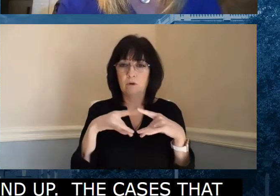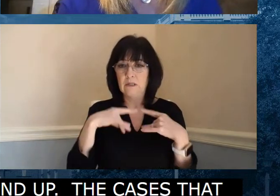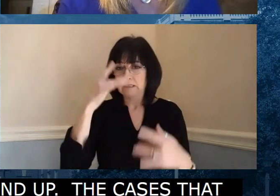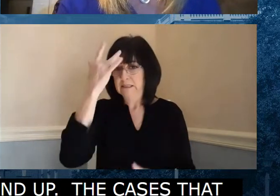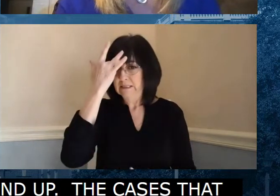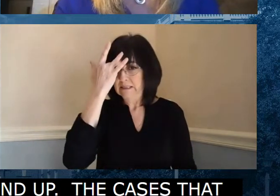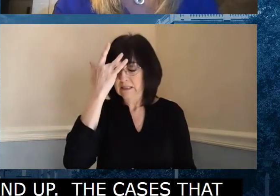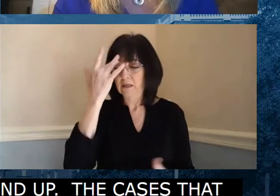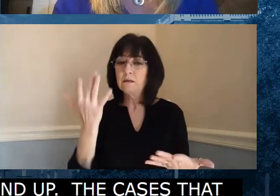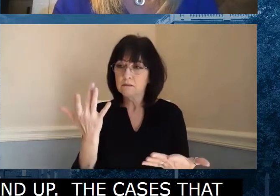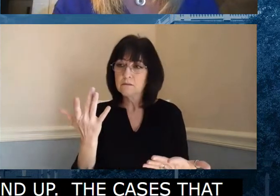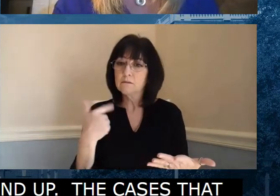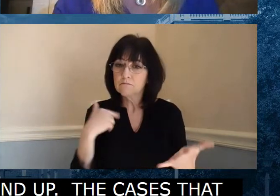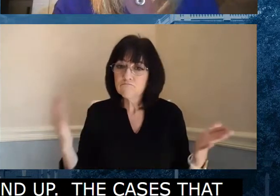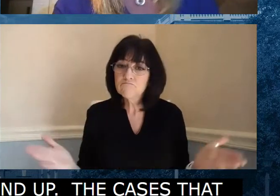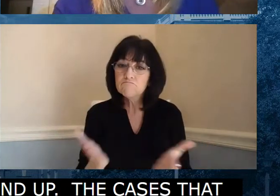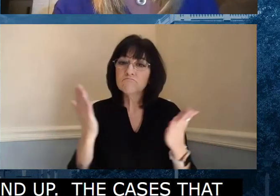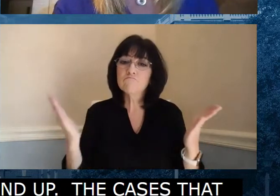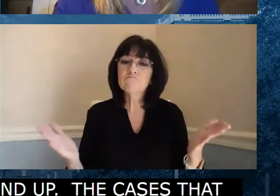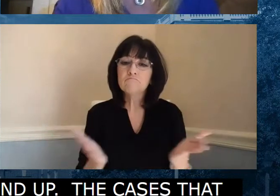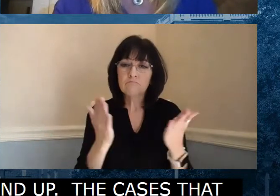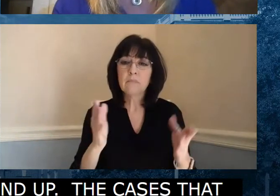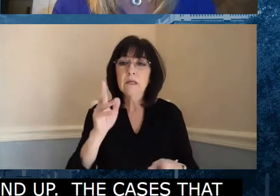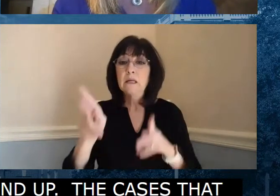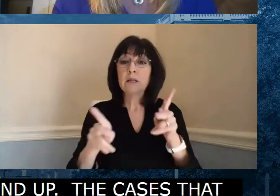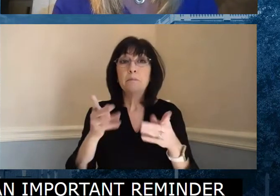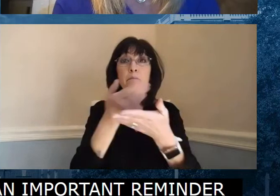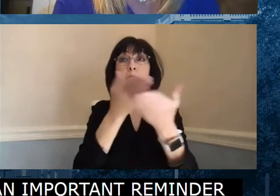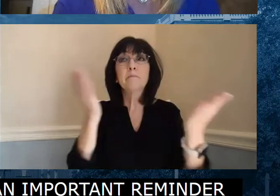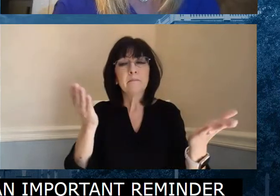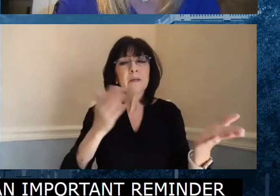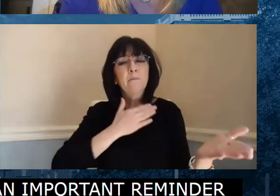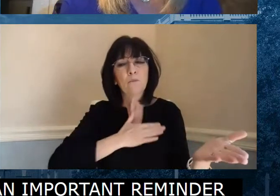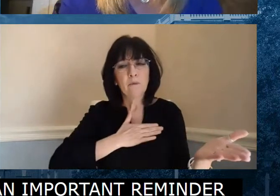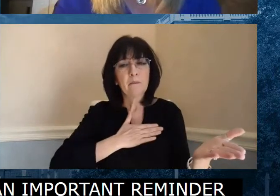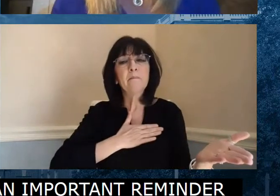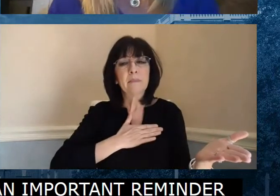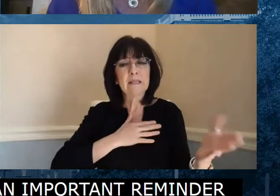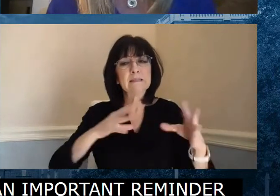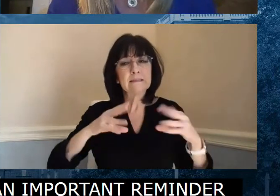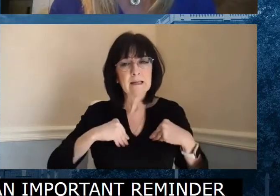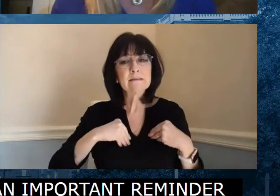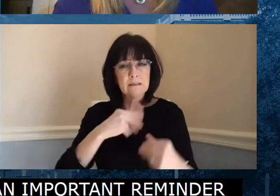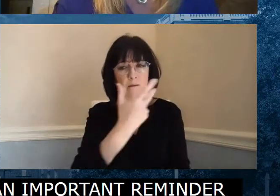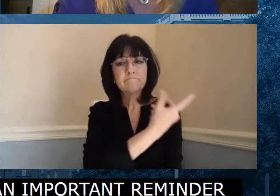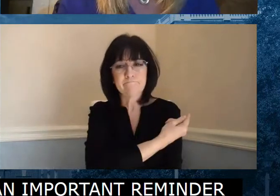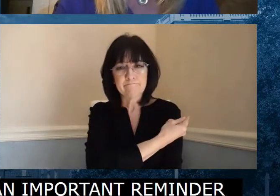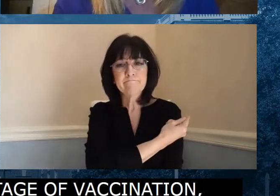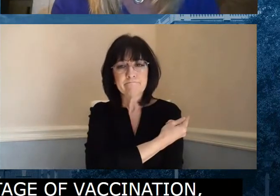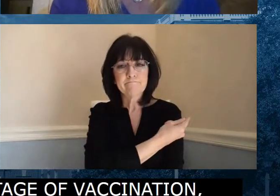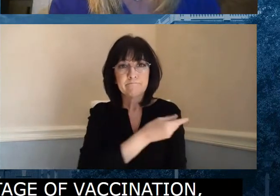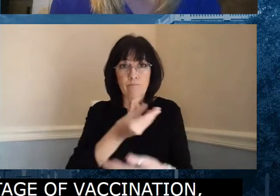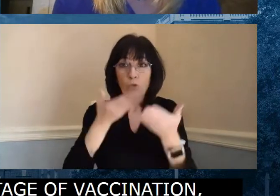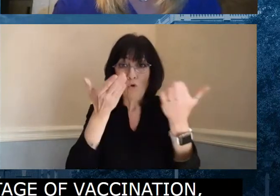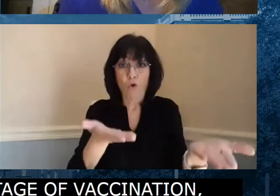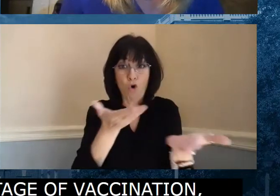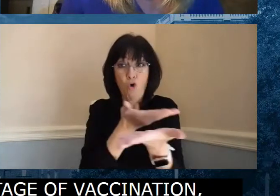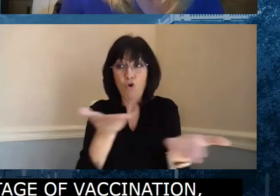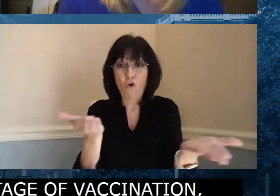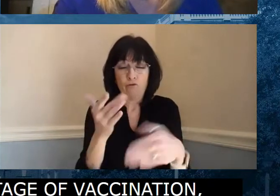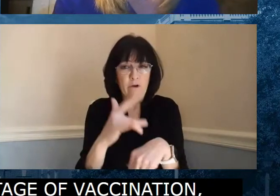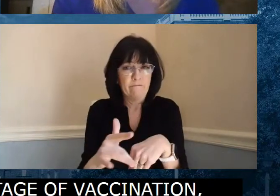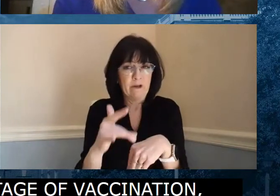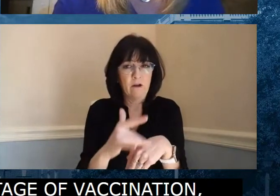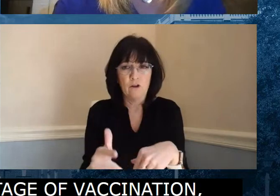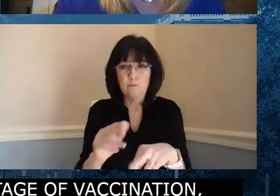advantage of vaccination, the more we're going to be able to push that down. But additionally, as we've been talking about for over a year,